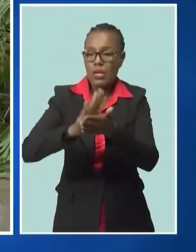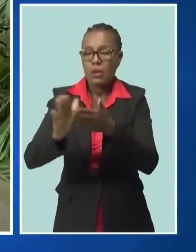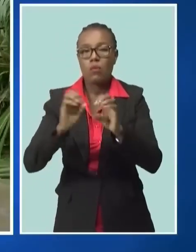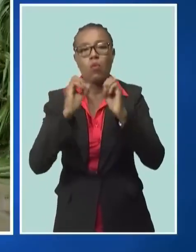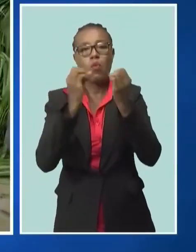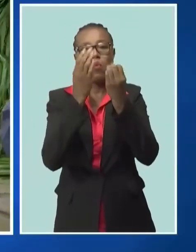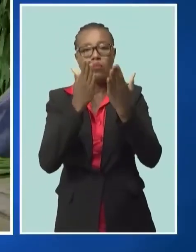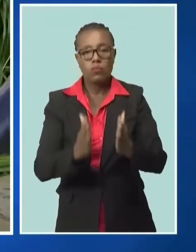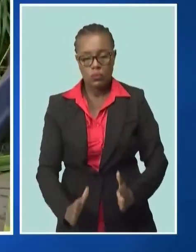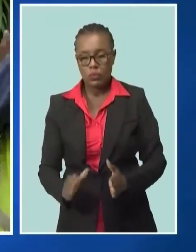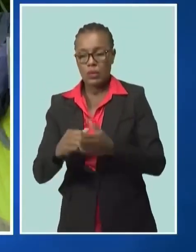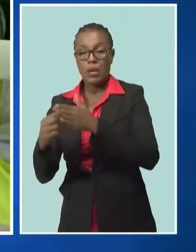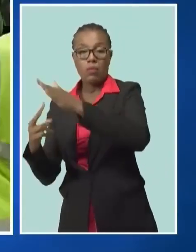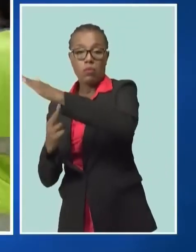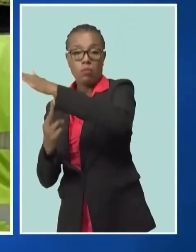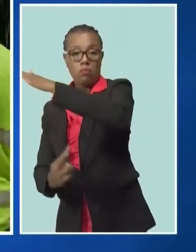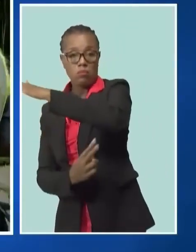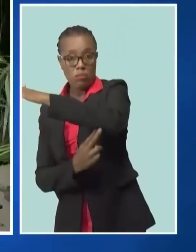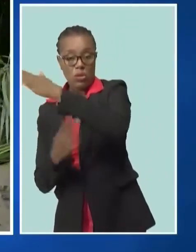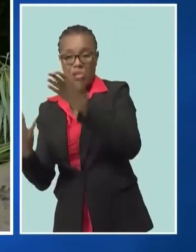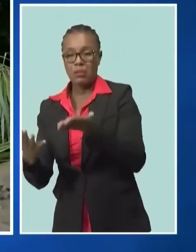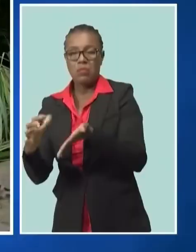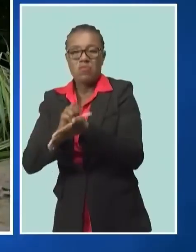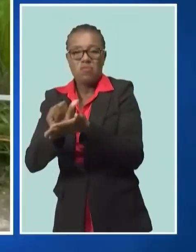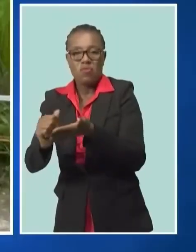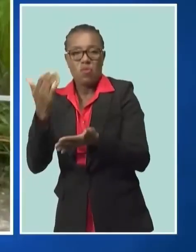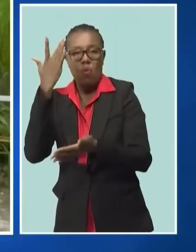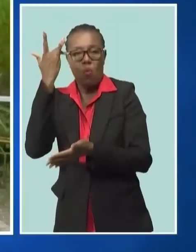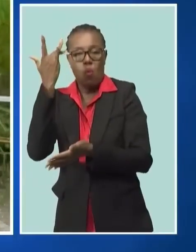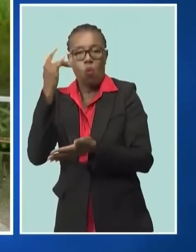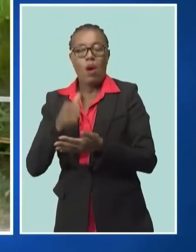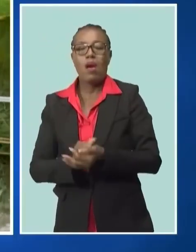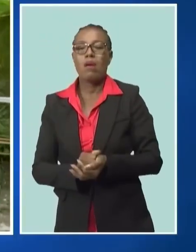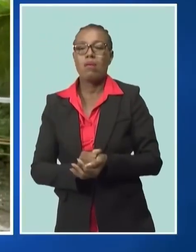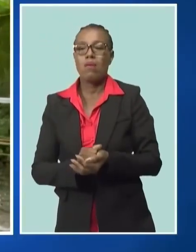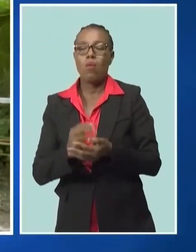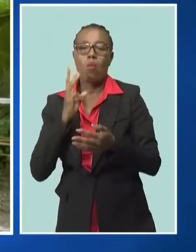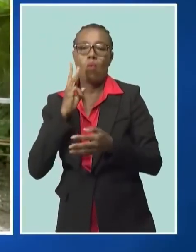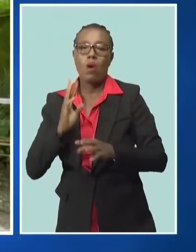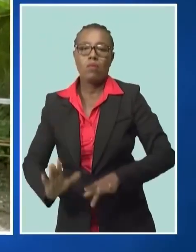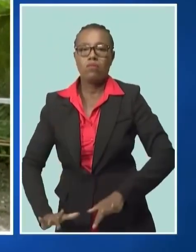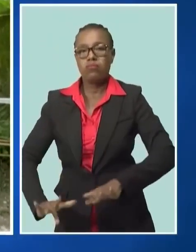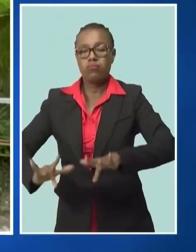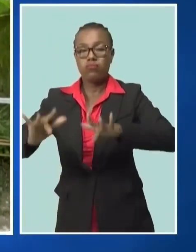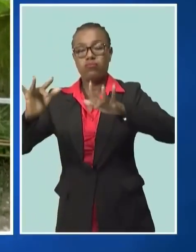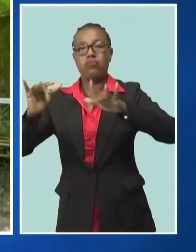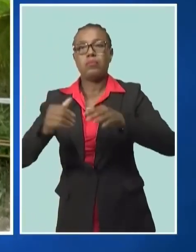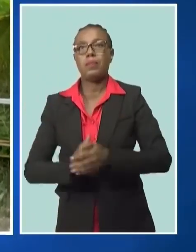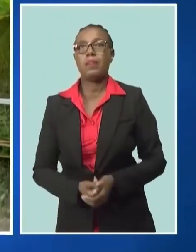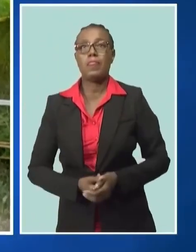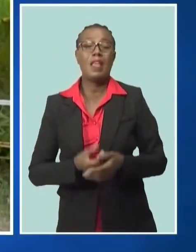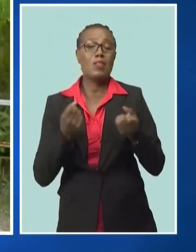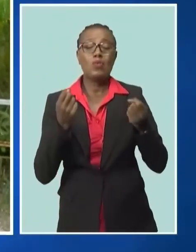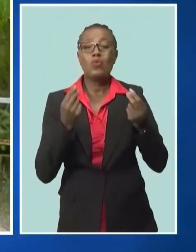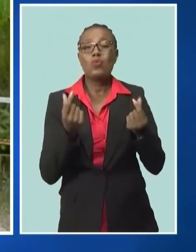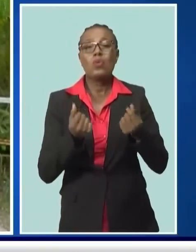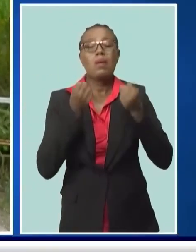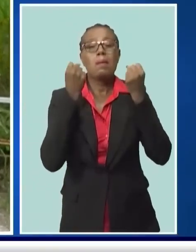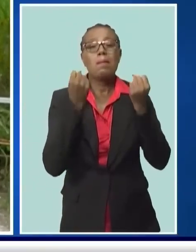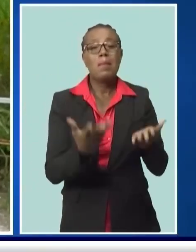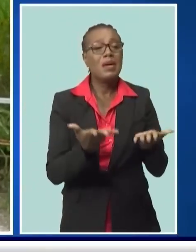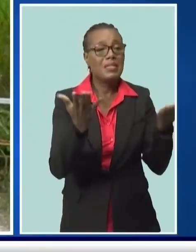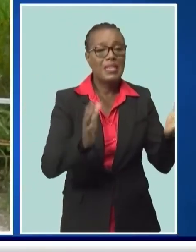Barbados Bridge, where there was some erosion due to flooding. Doing as much road clearance as possible until other entities